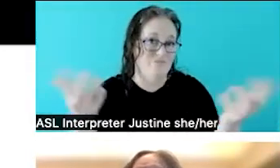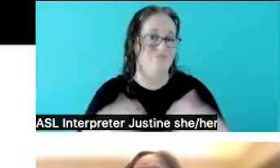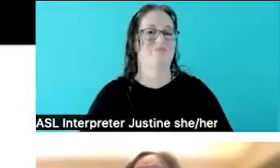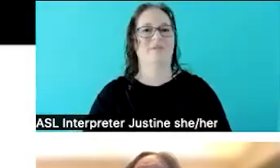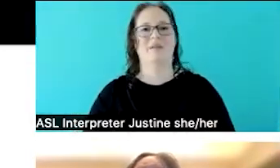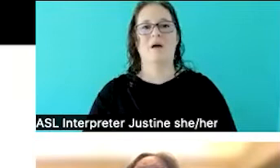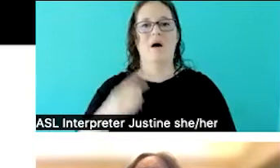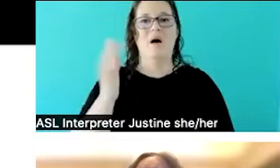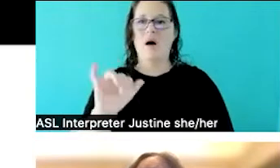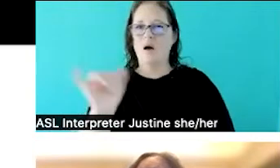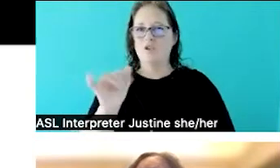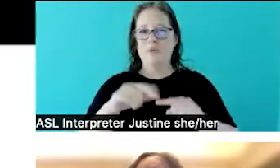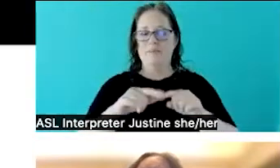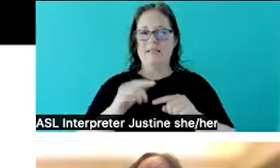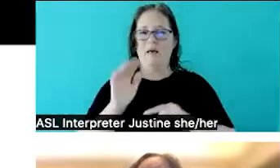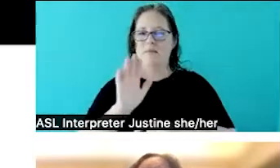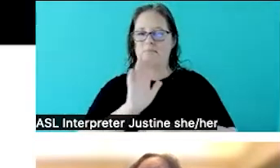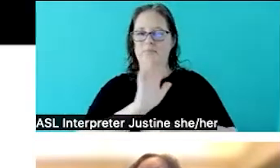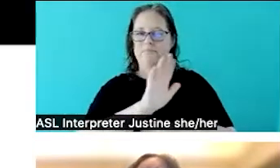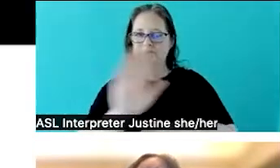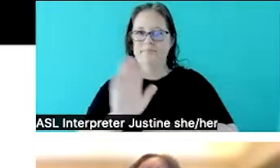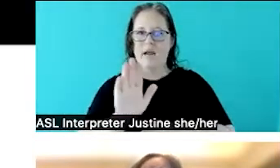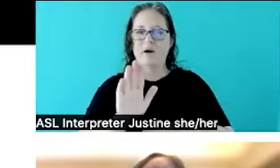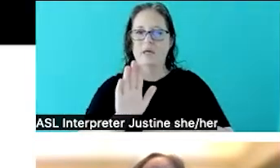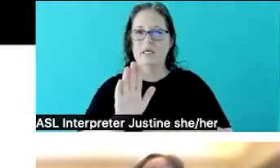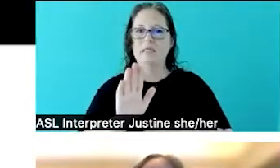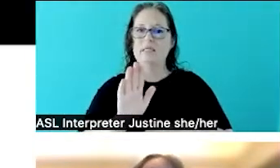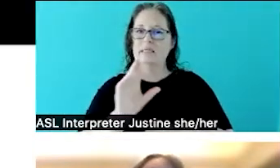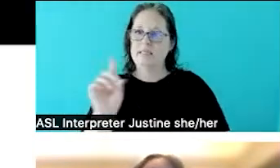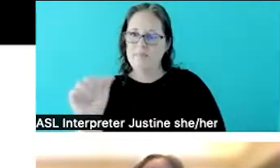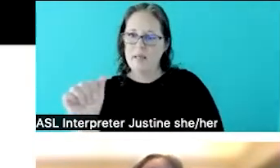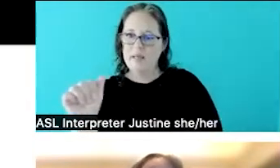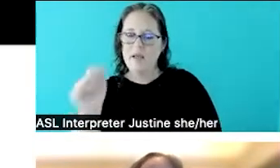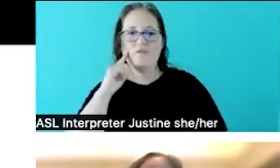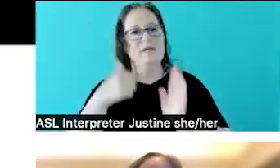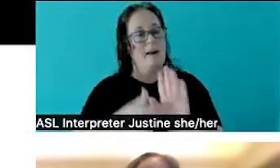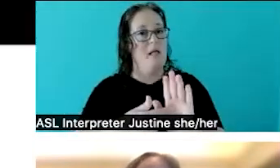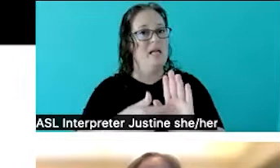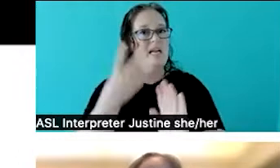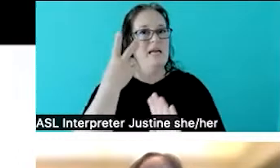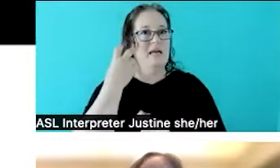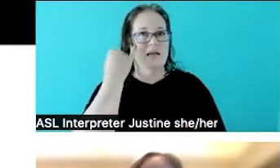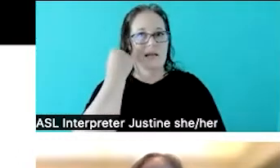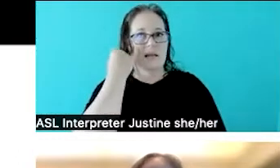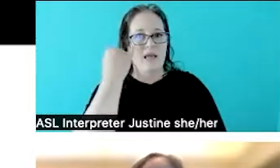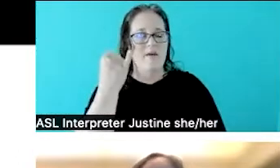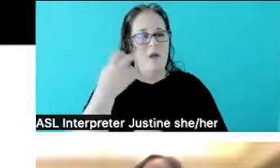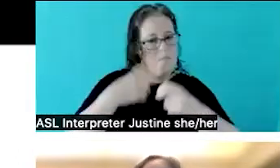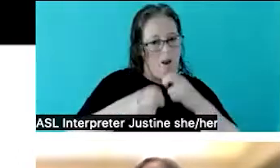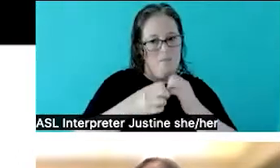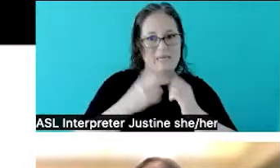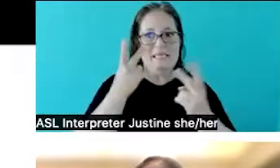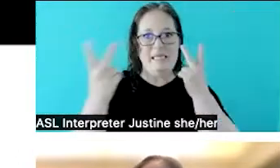disability. The majority of people that have trouble seeing are not completely blind. The majority of people that have trouble hearing are